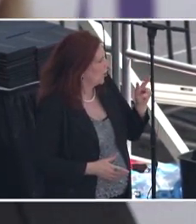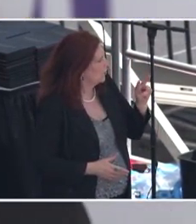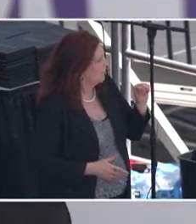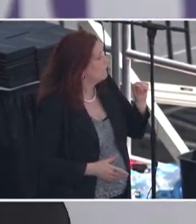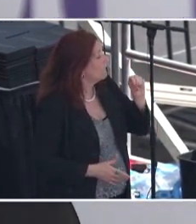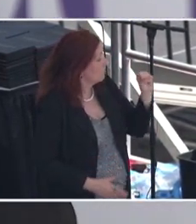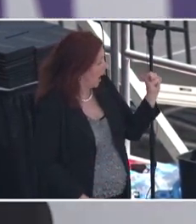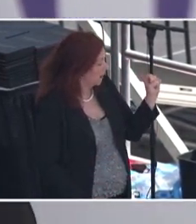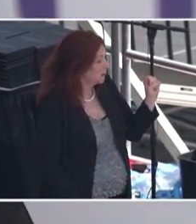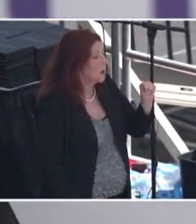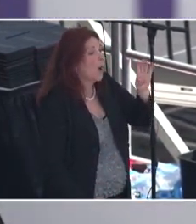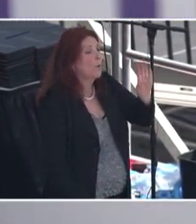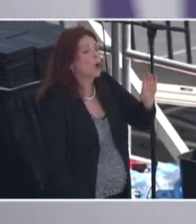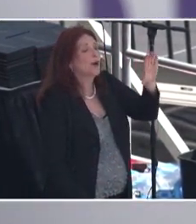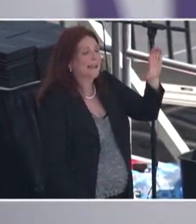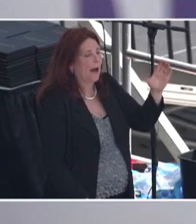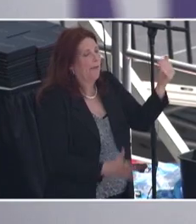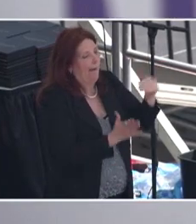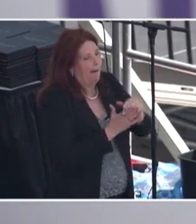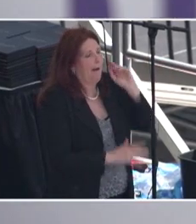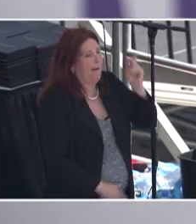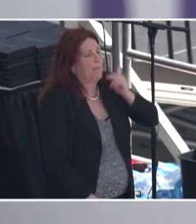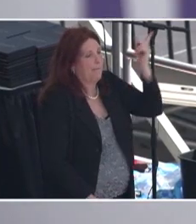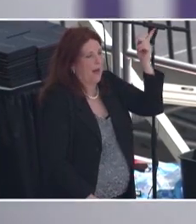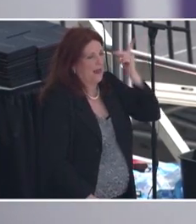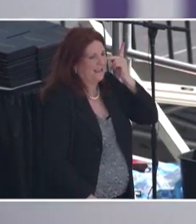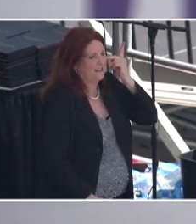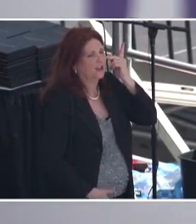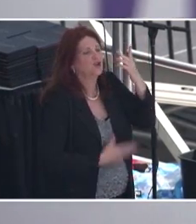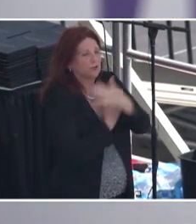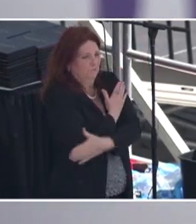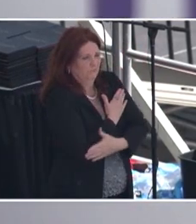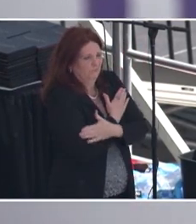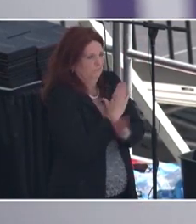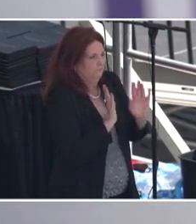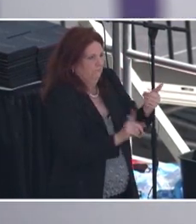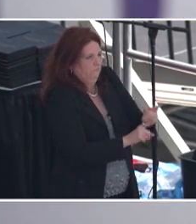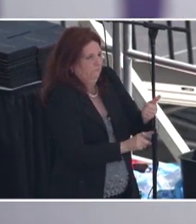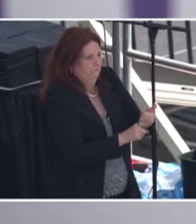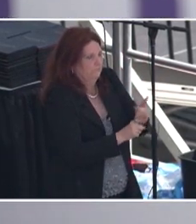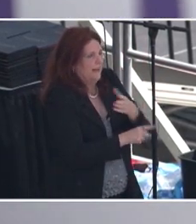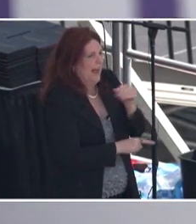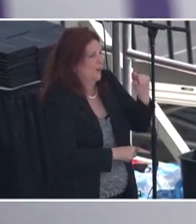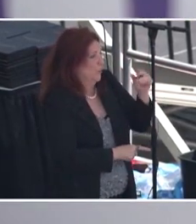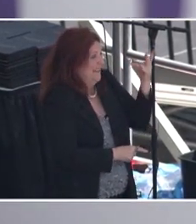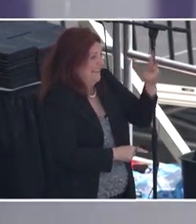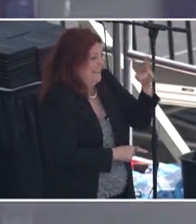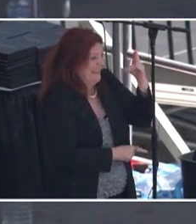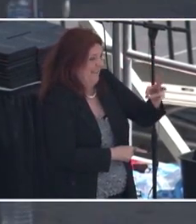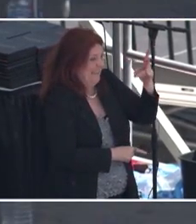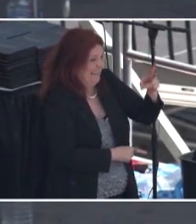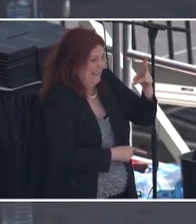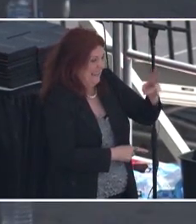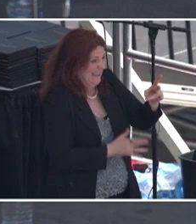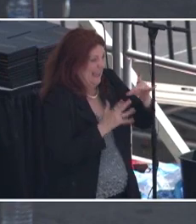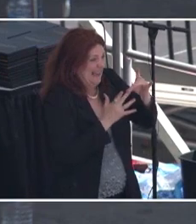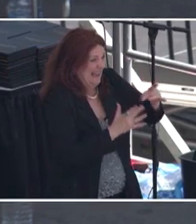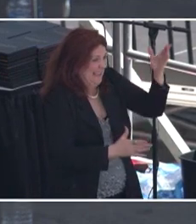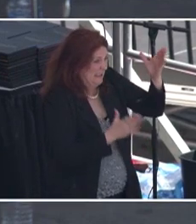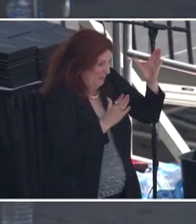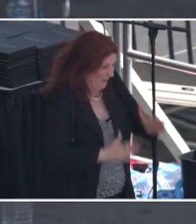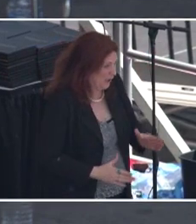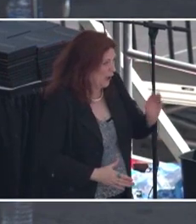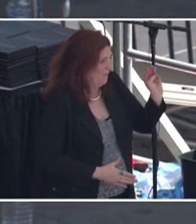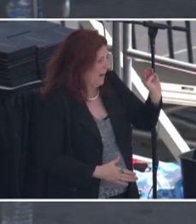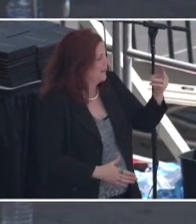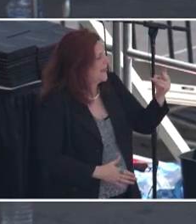County Freeholder. And your 2017 valedictorian, Marilyn